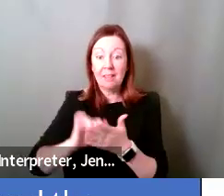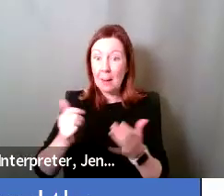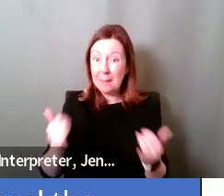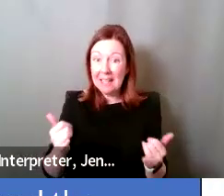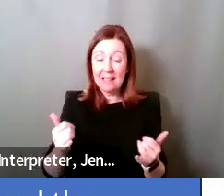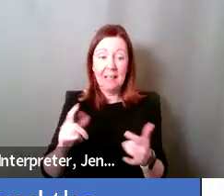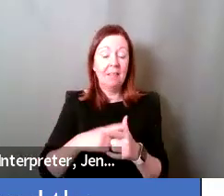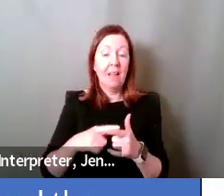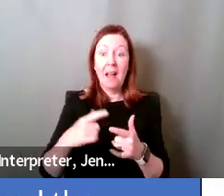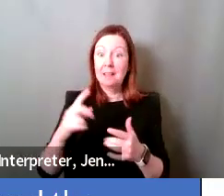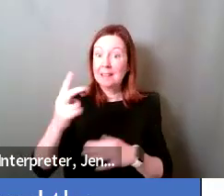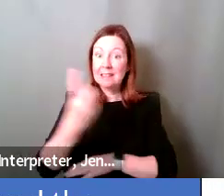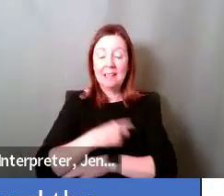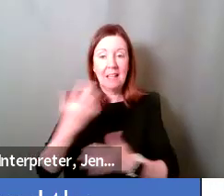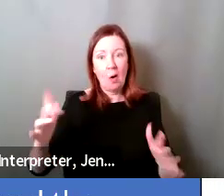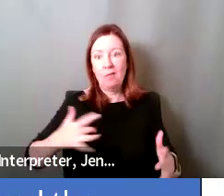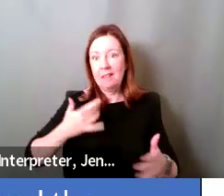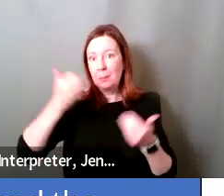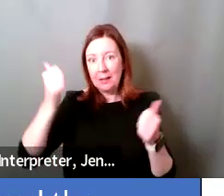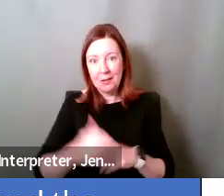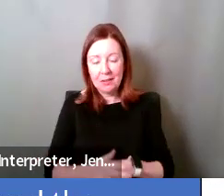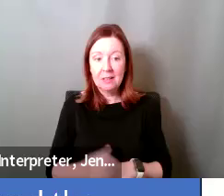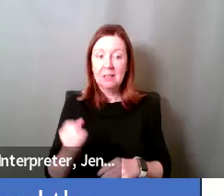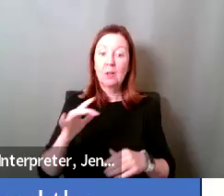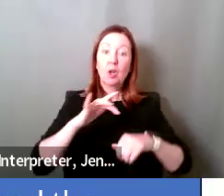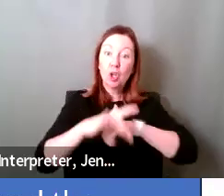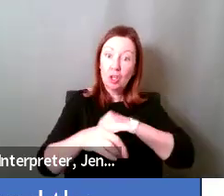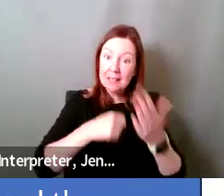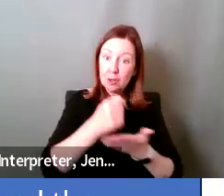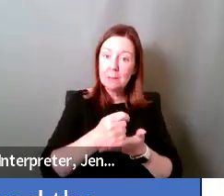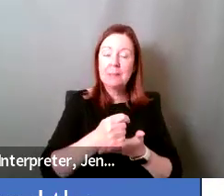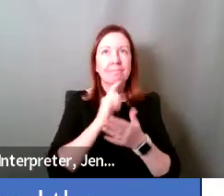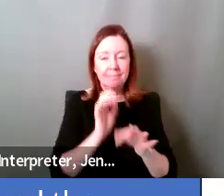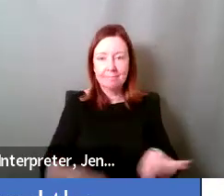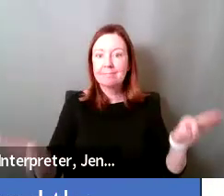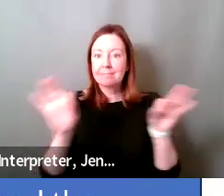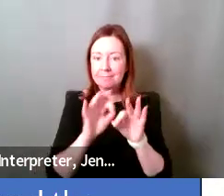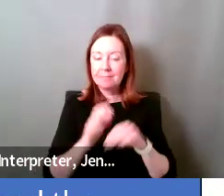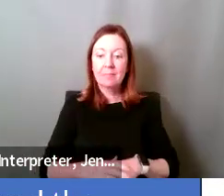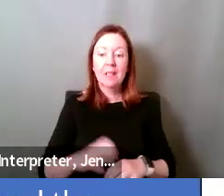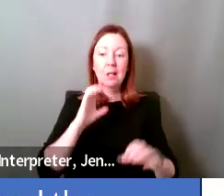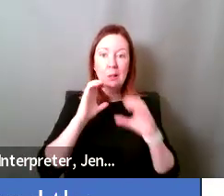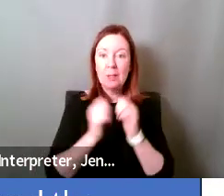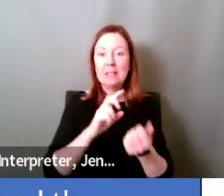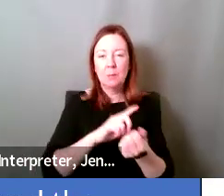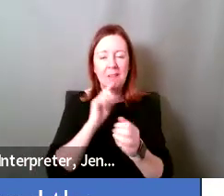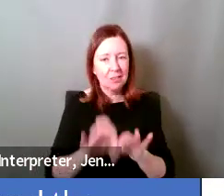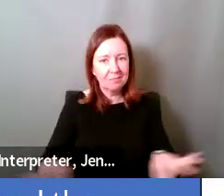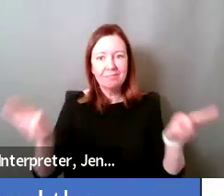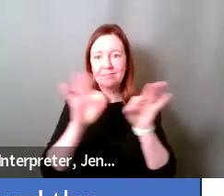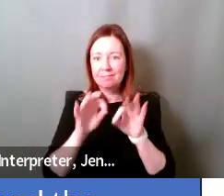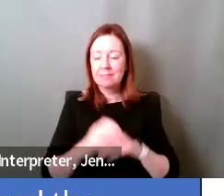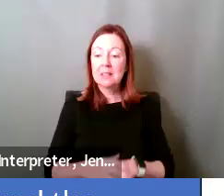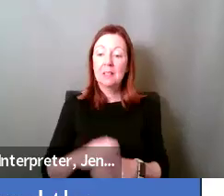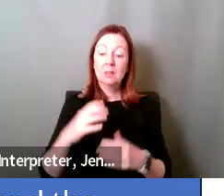second day, I was feeling better already. So, early treatment is key, and communication with your doctor.